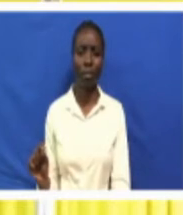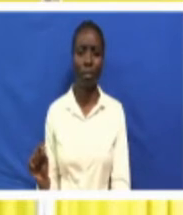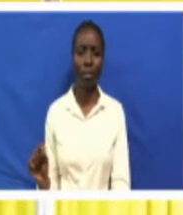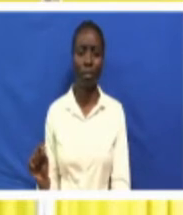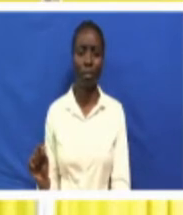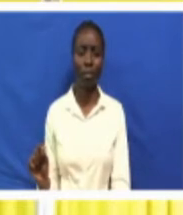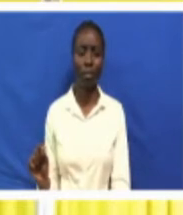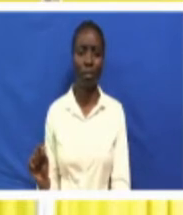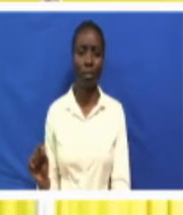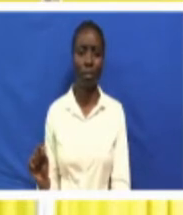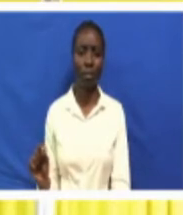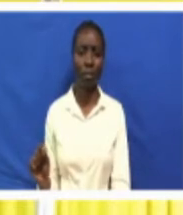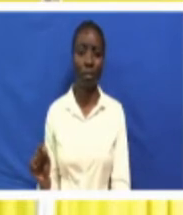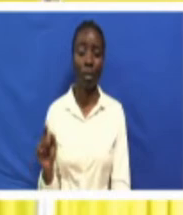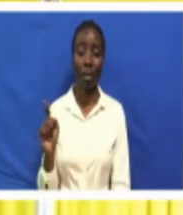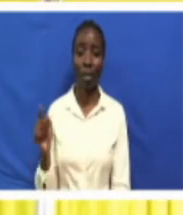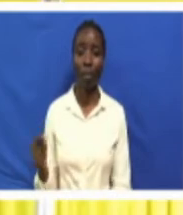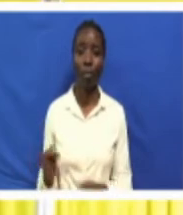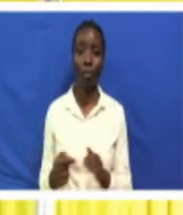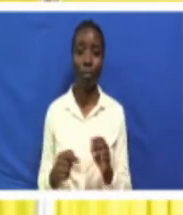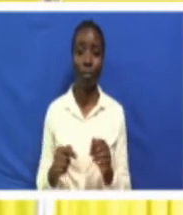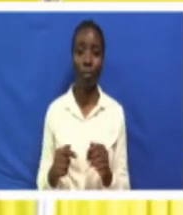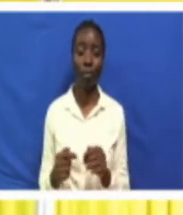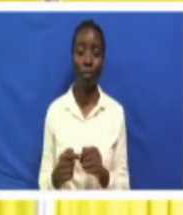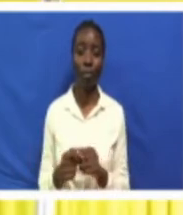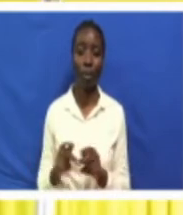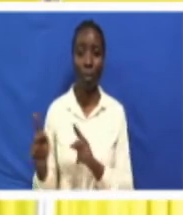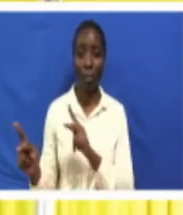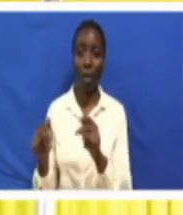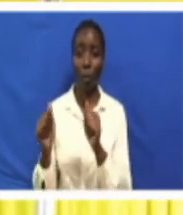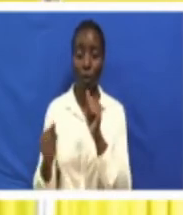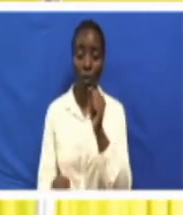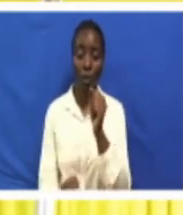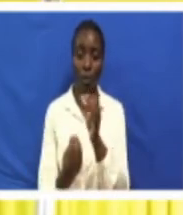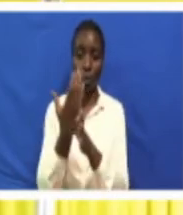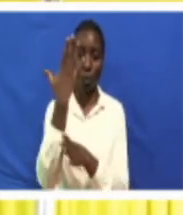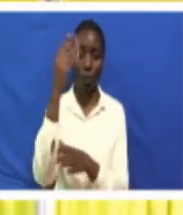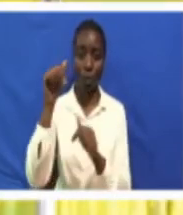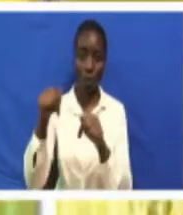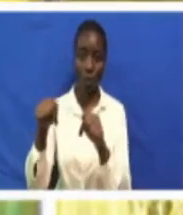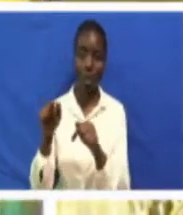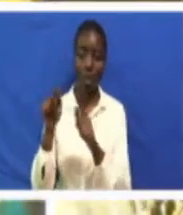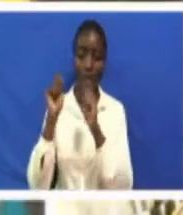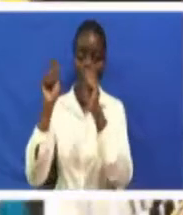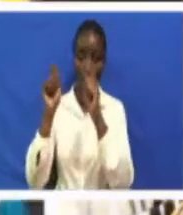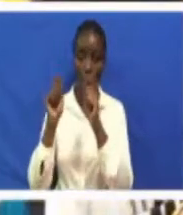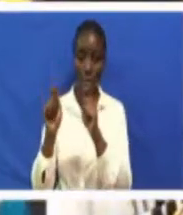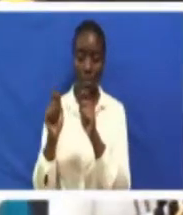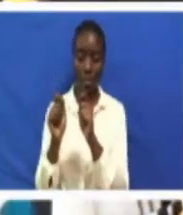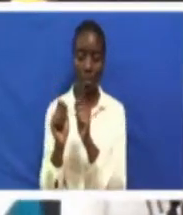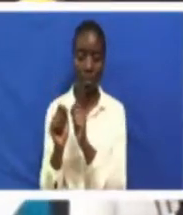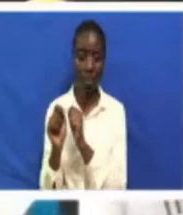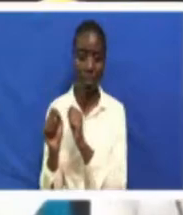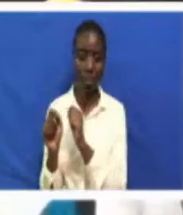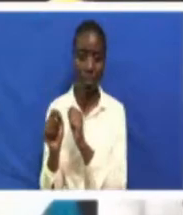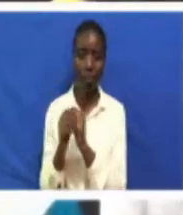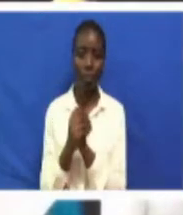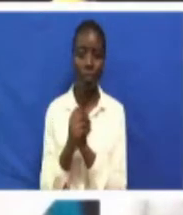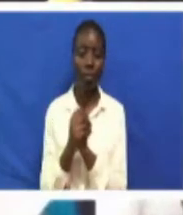which has further indicated will be launched today a sustainable resource mobilization and utilization